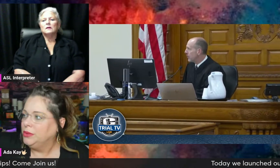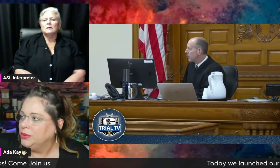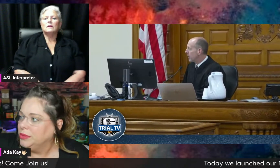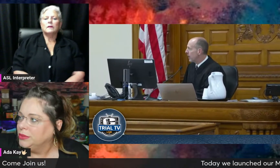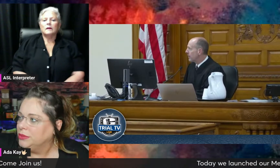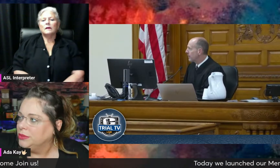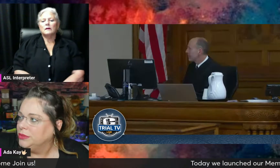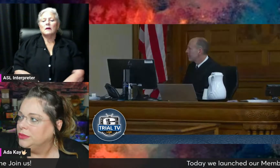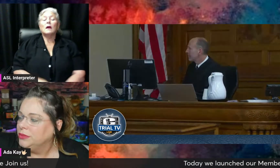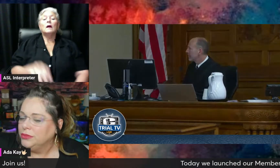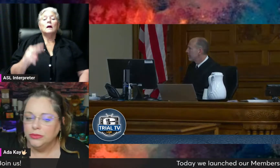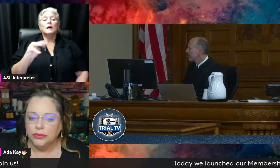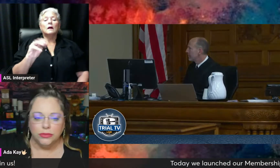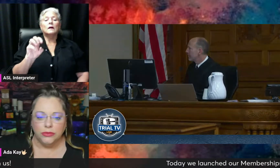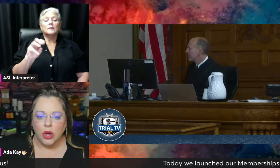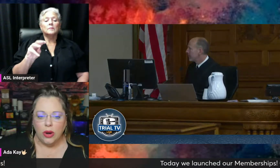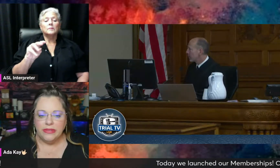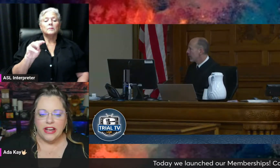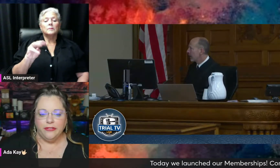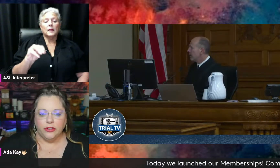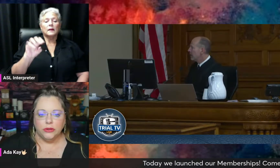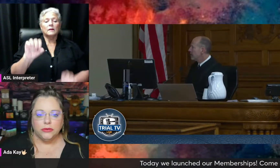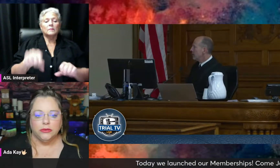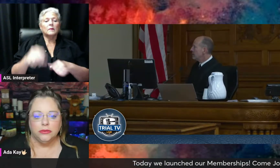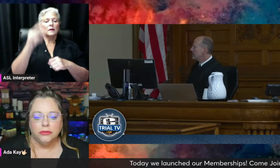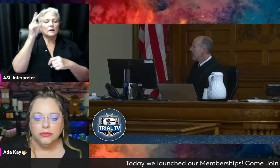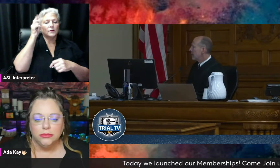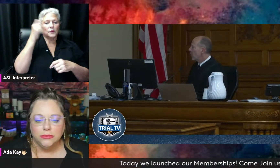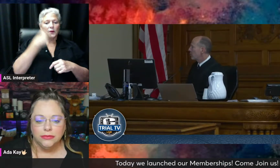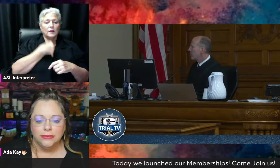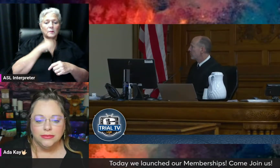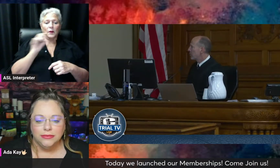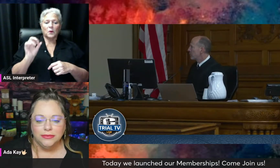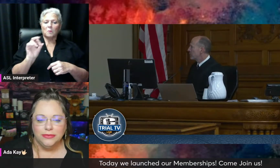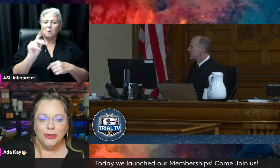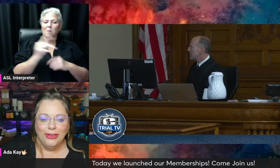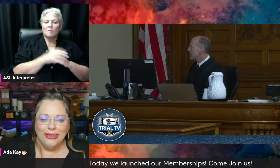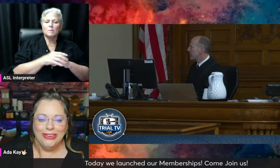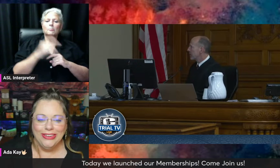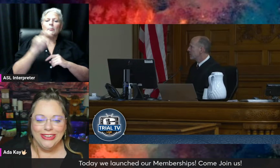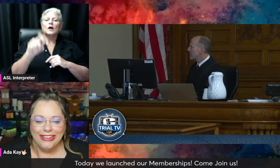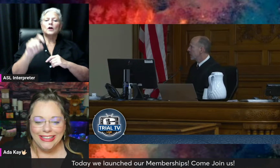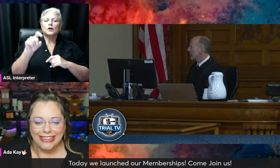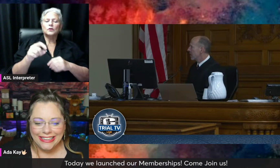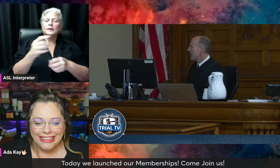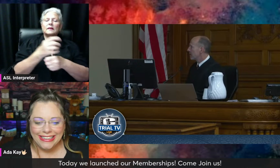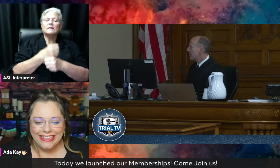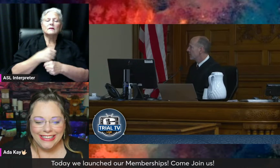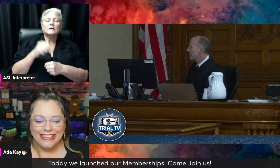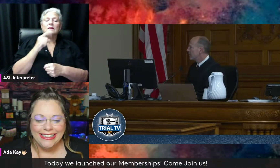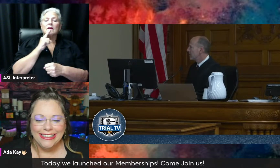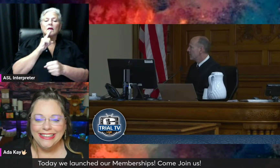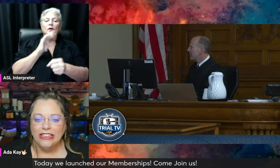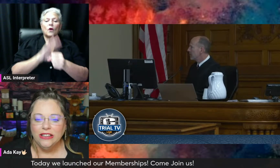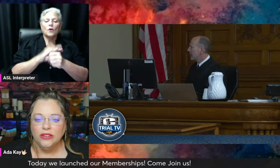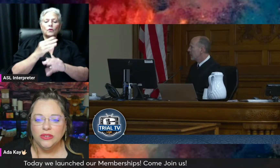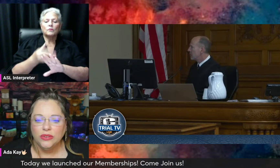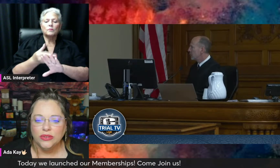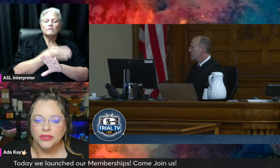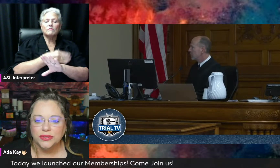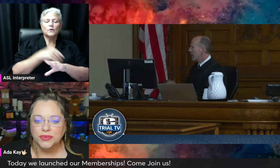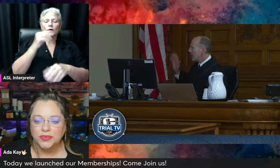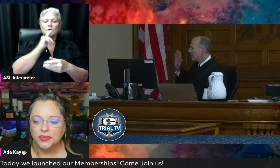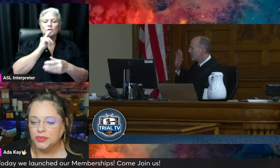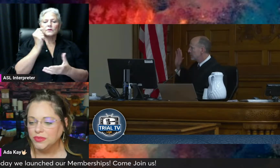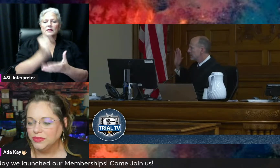Ma'am, can you hear me okay? No, Yes. I'm deaf. Okay. You need to take an oath before you testify. Do you understand that? Yes. Can